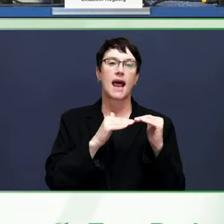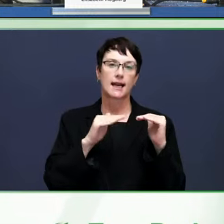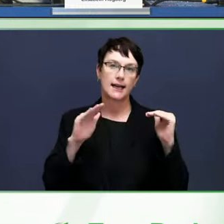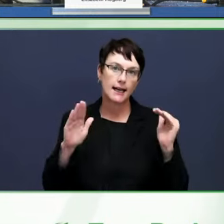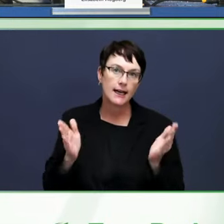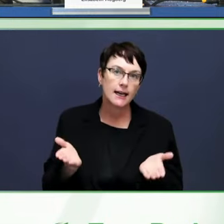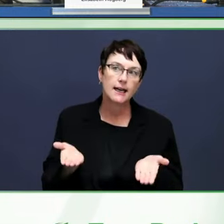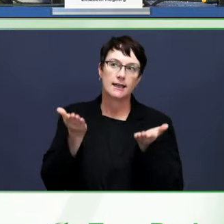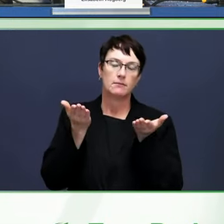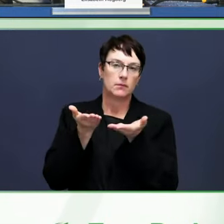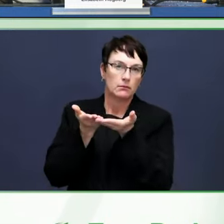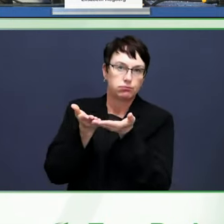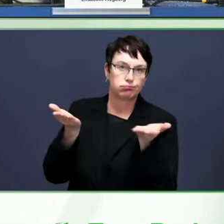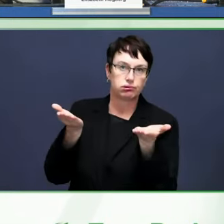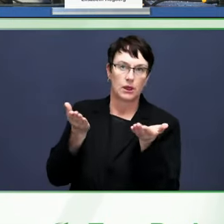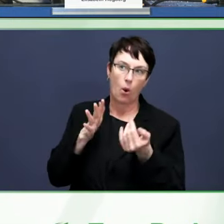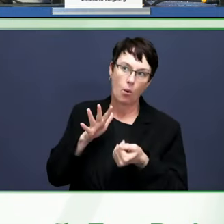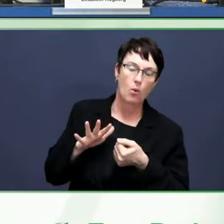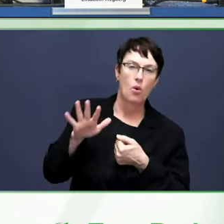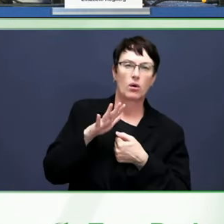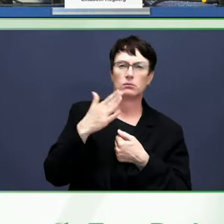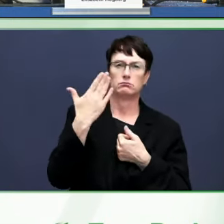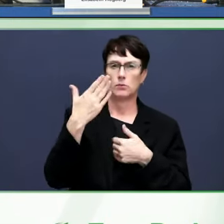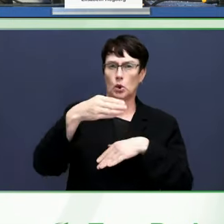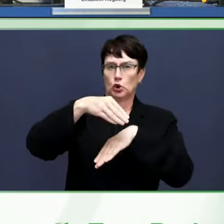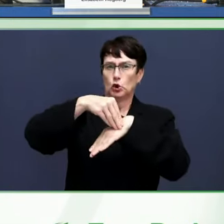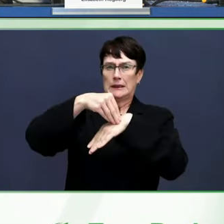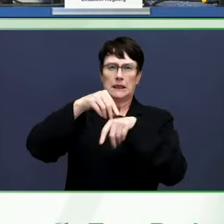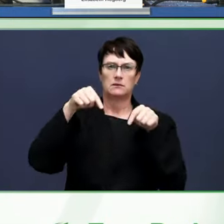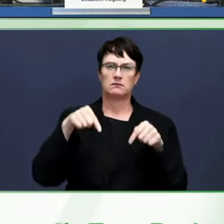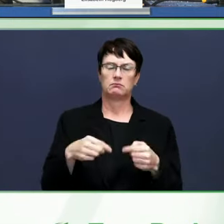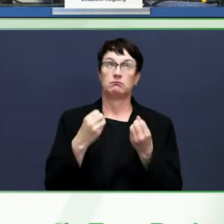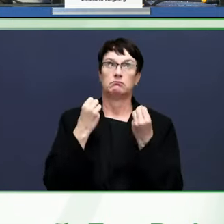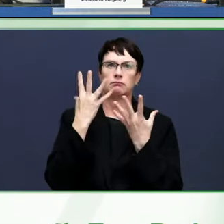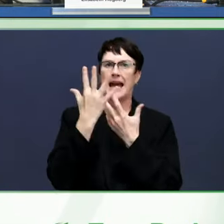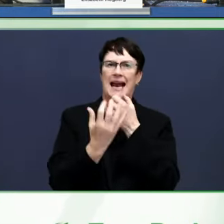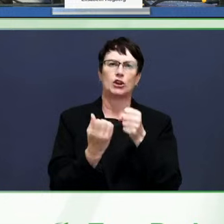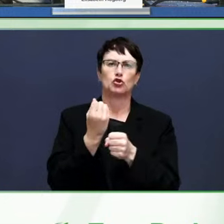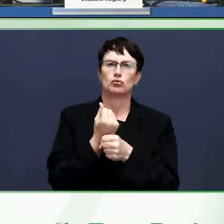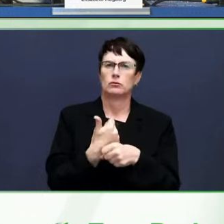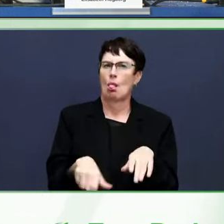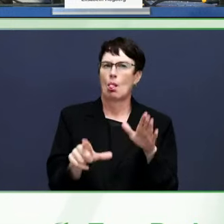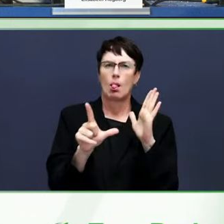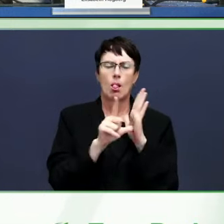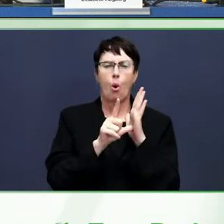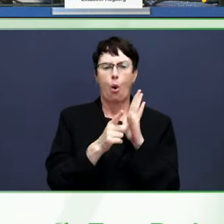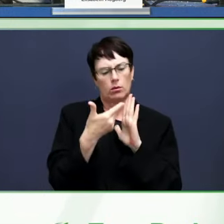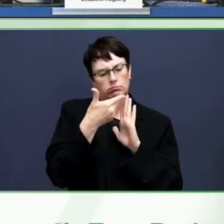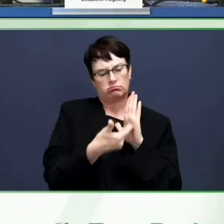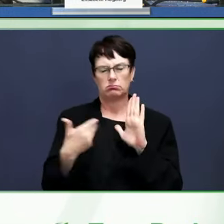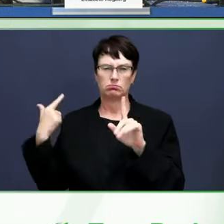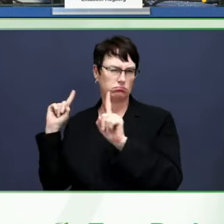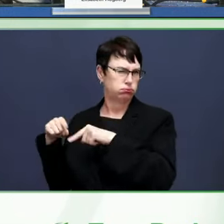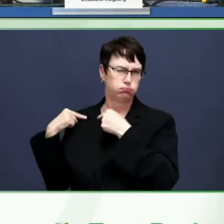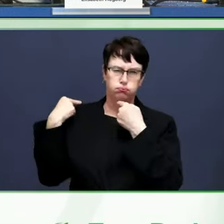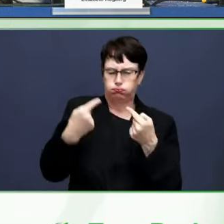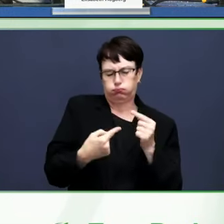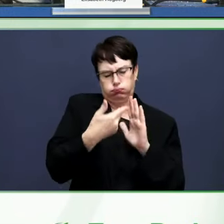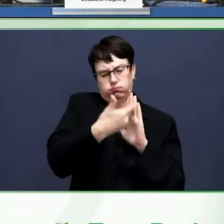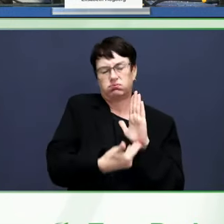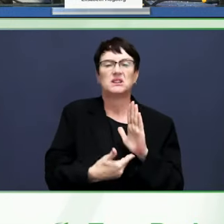so for many, many years. And we are quite happy about that. And of course, we do small amendments all over the